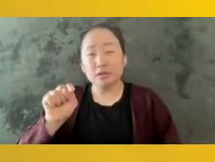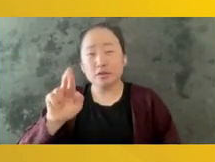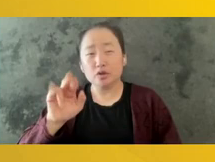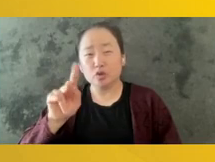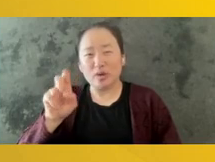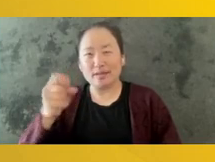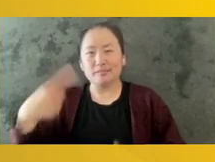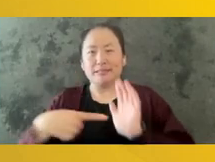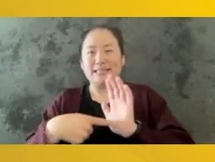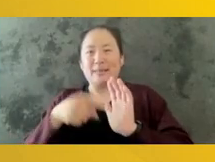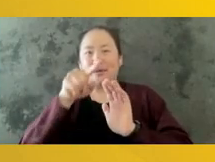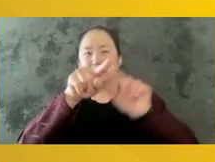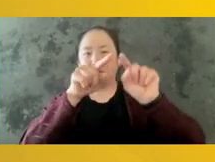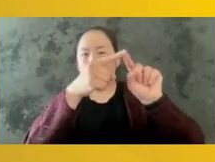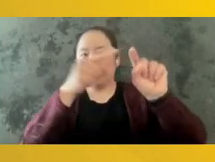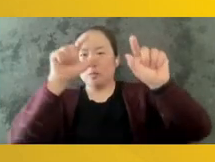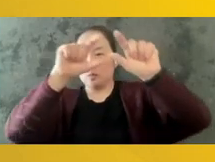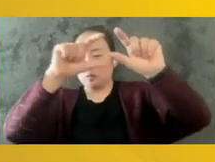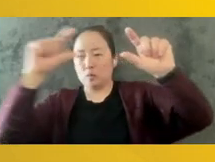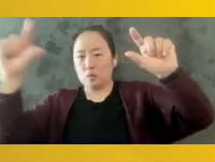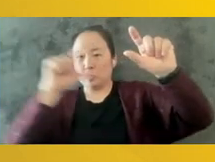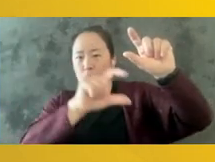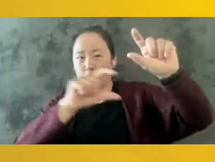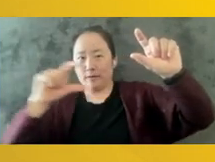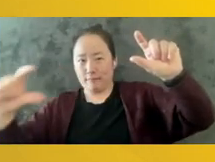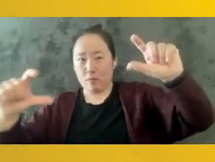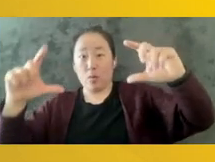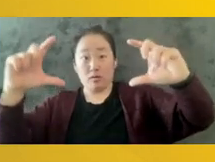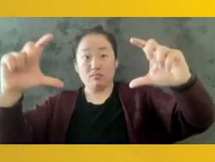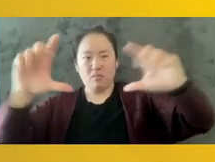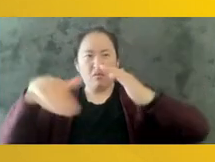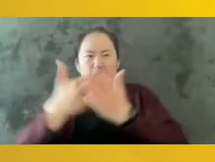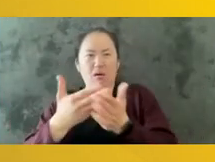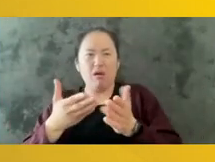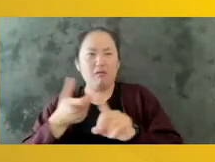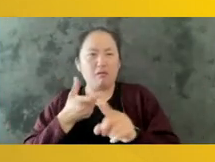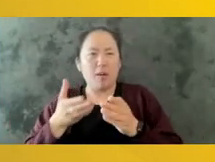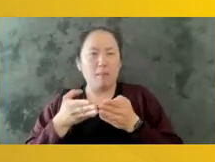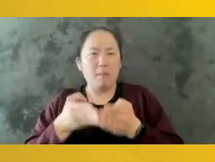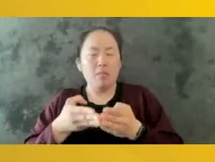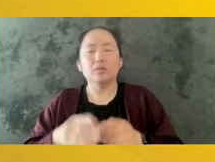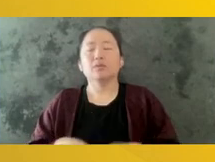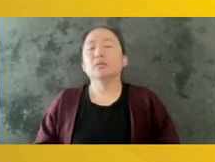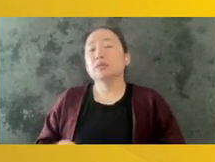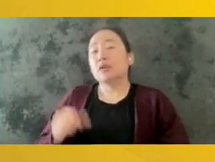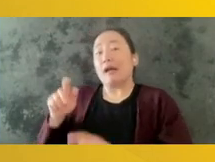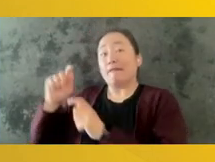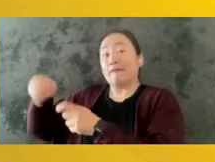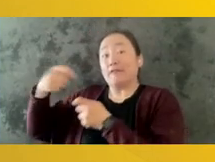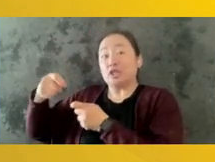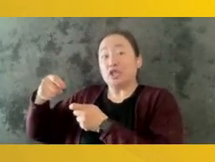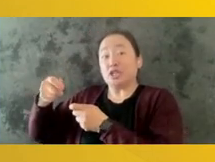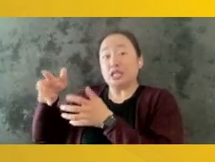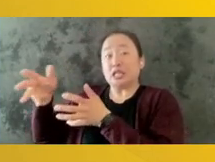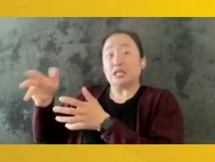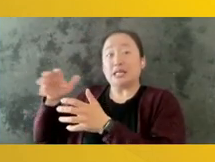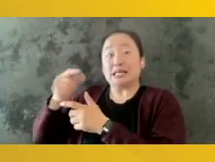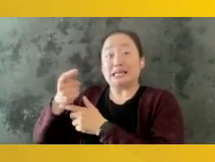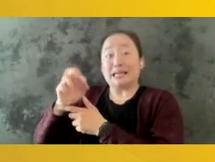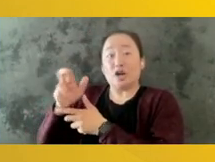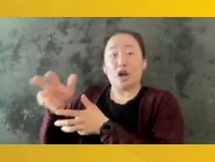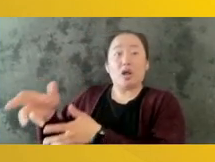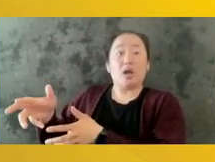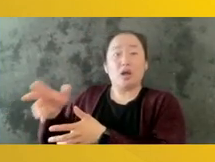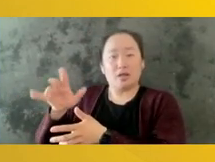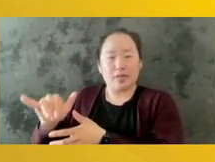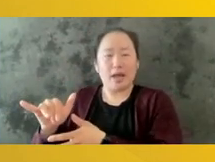and entanglement fishing gear, like the participants put in the chat, are the leading causes of mortality for whales. And so